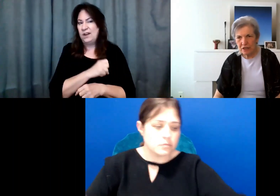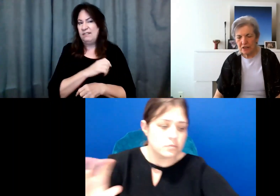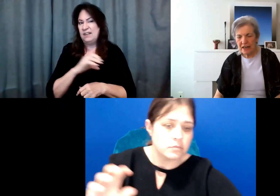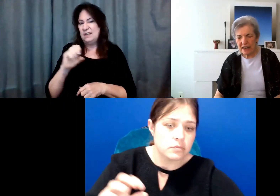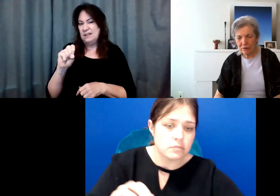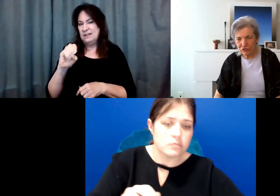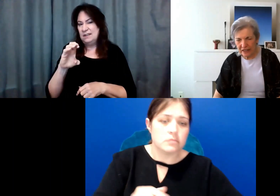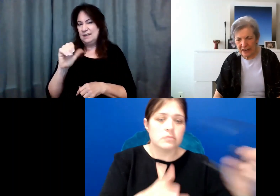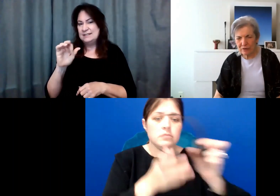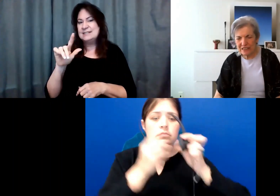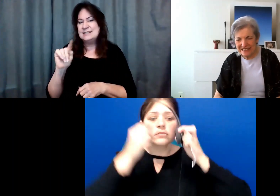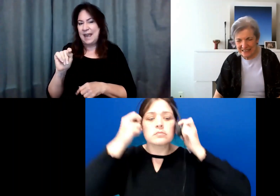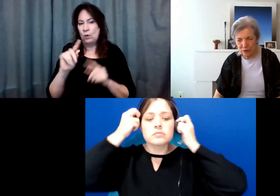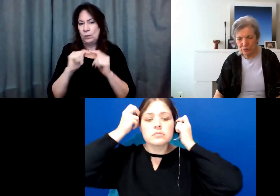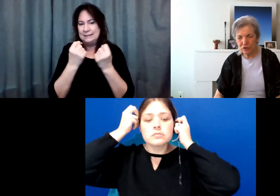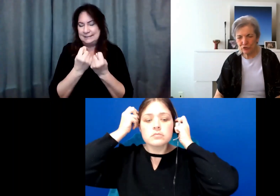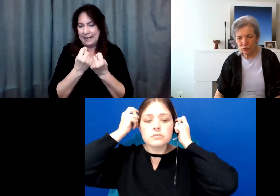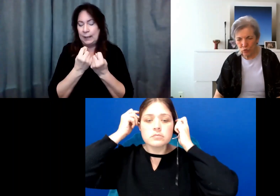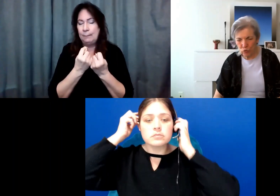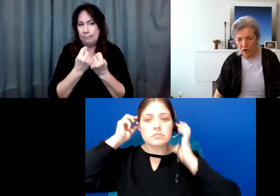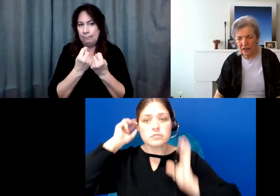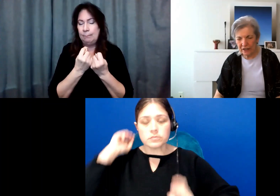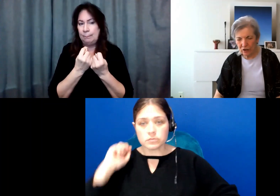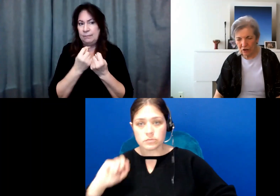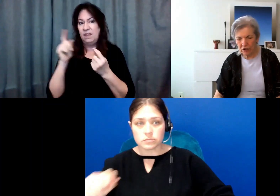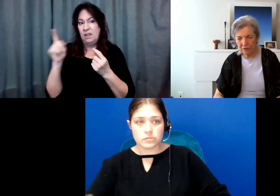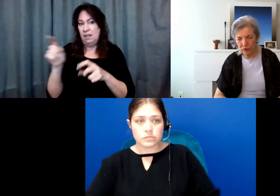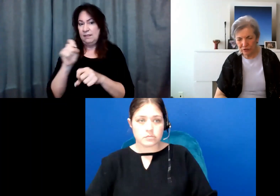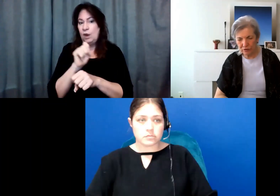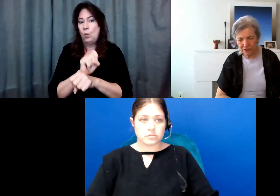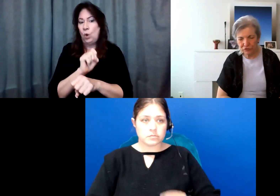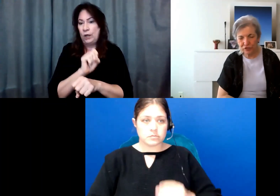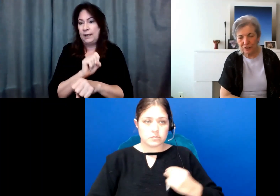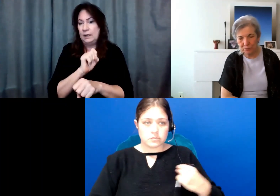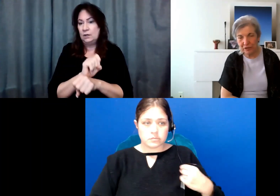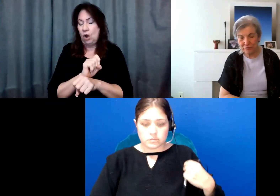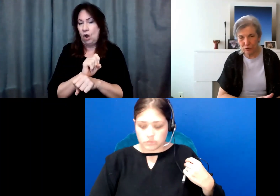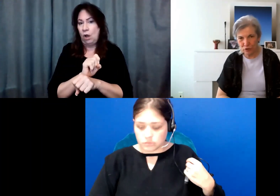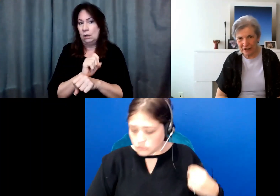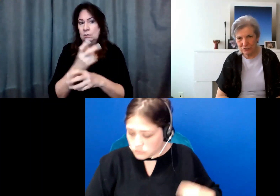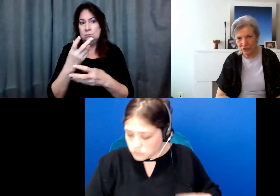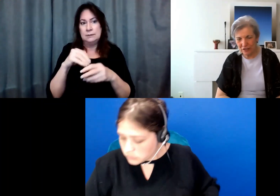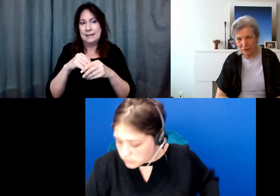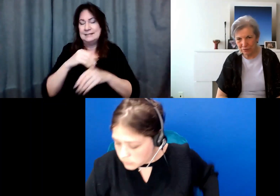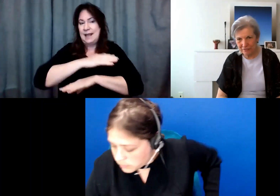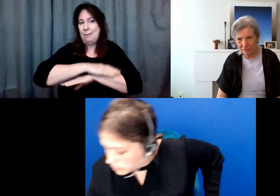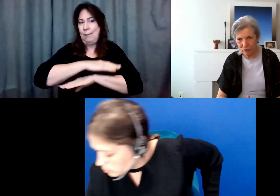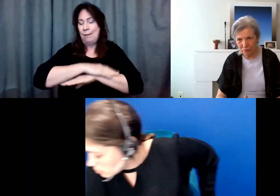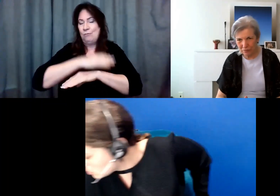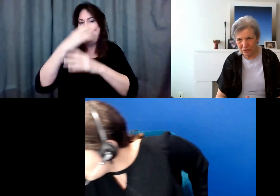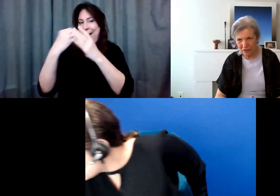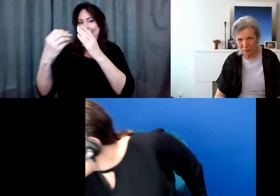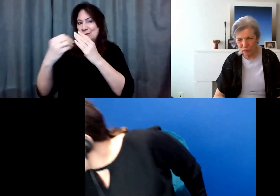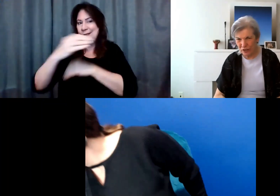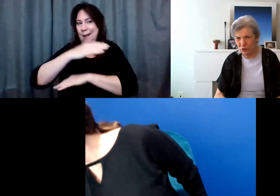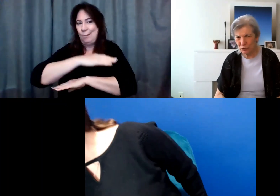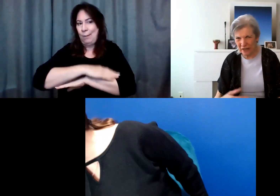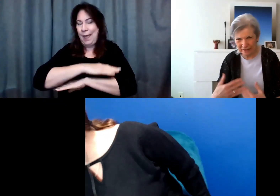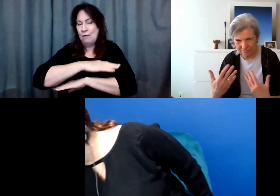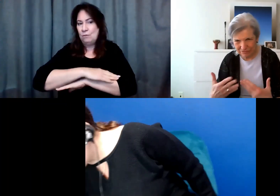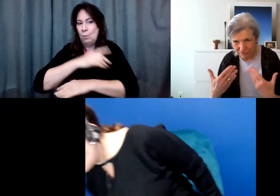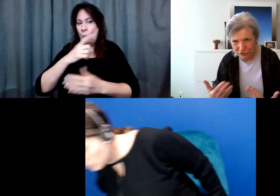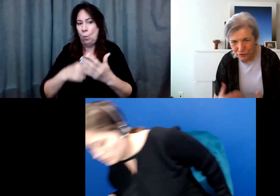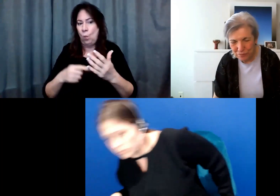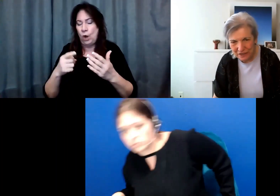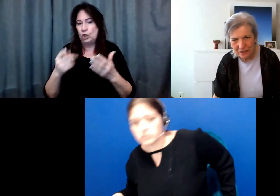team. Our SCARA team is working on, whether inside the platform or outside of the platform, what you